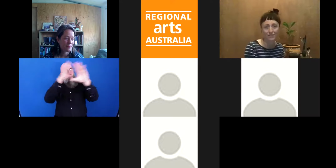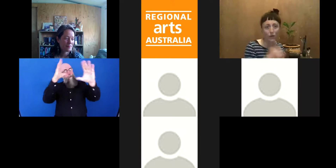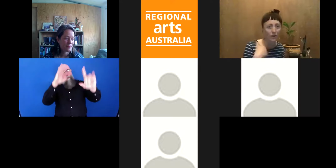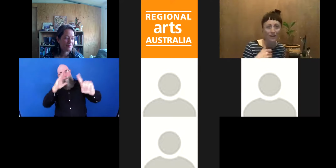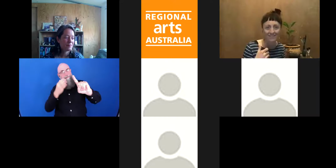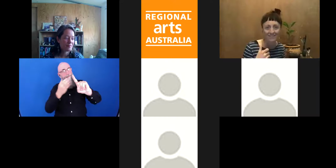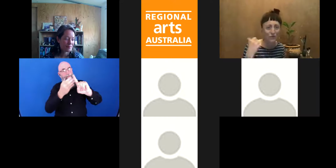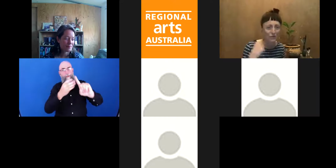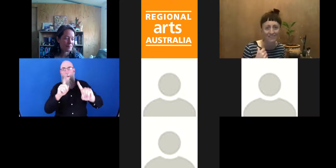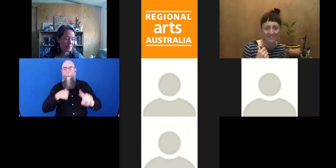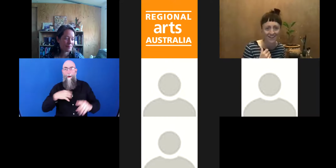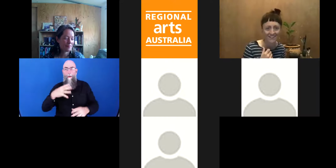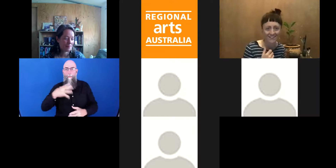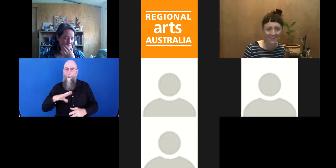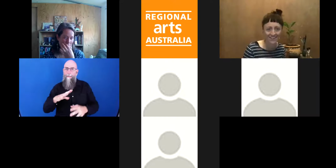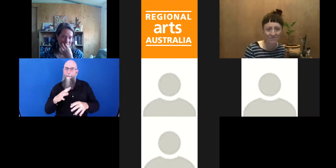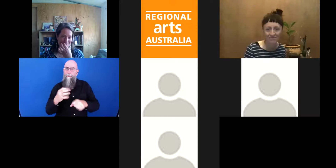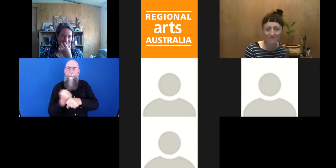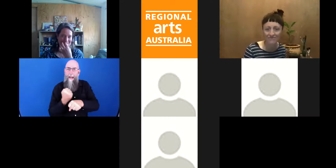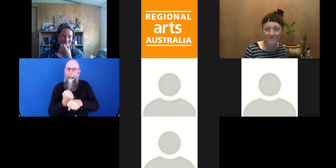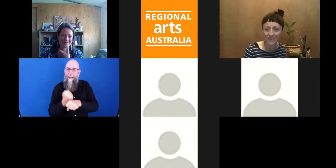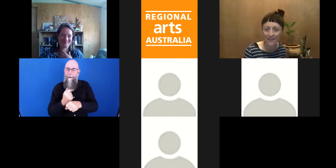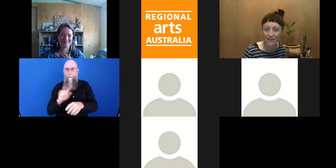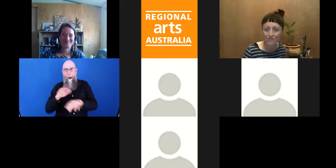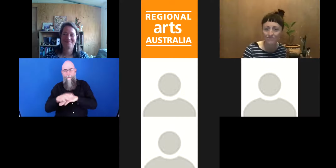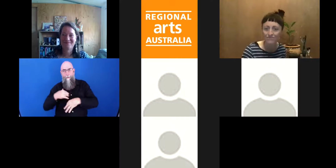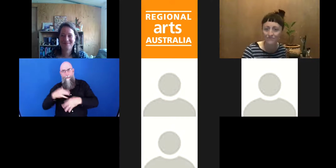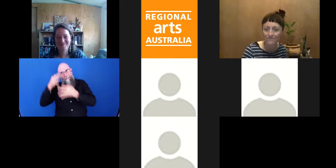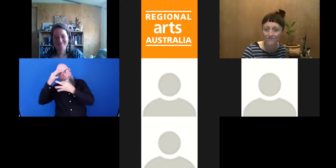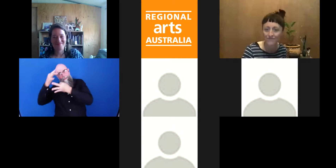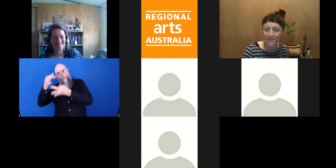that we had already decided. Um,